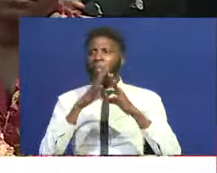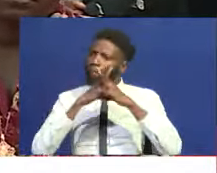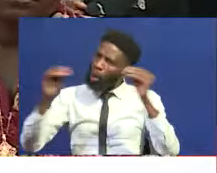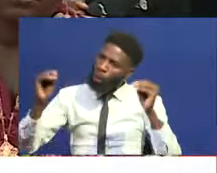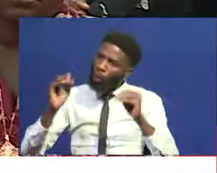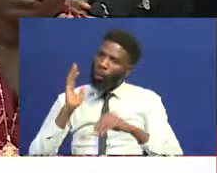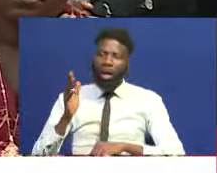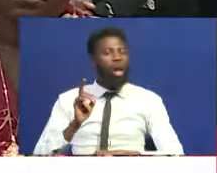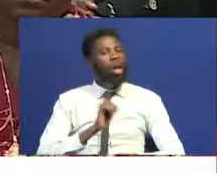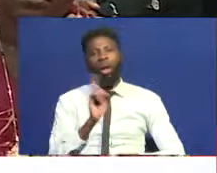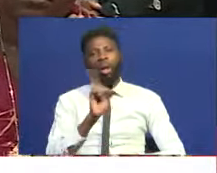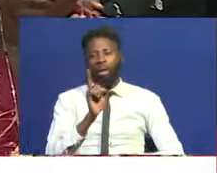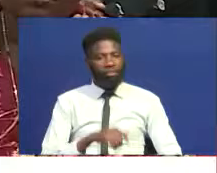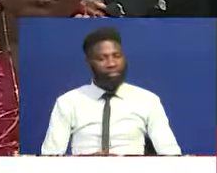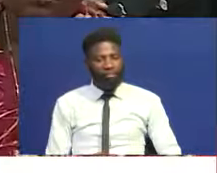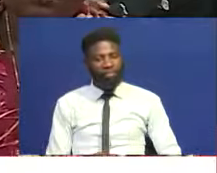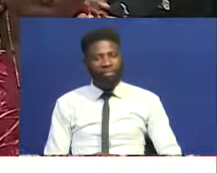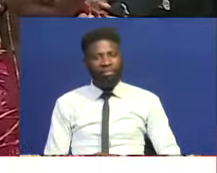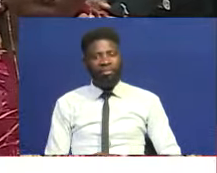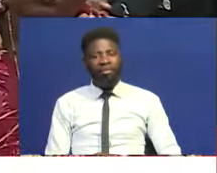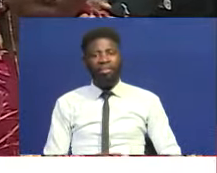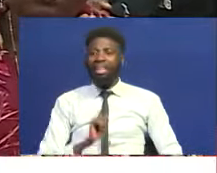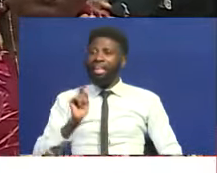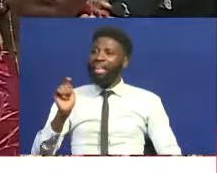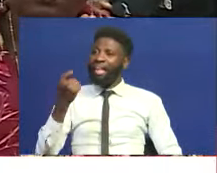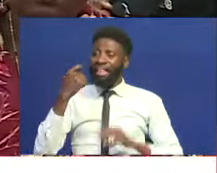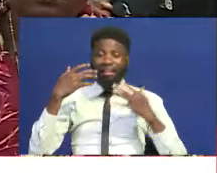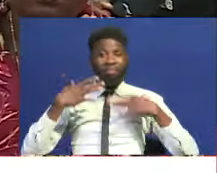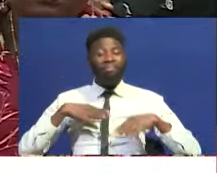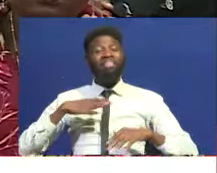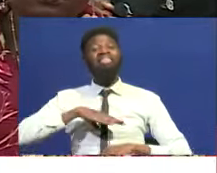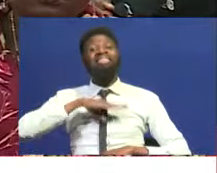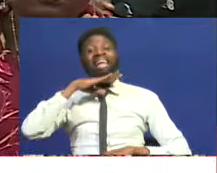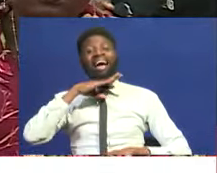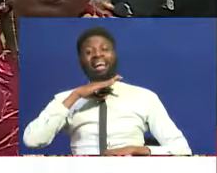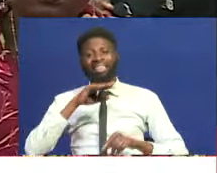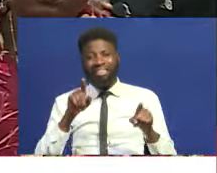undertaking. There will be no Kenyans in Rivayala.